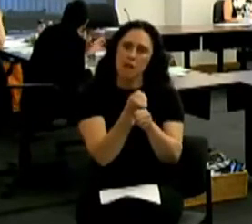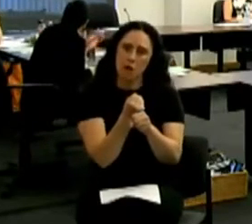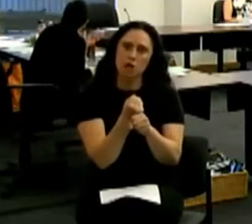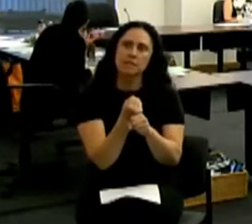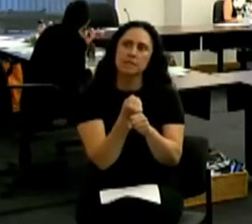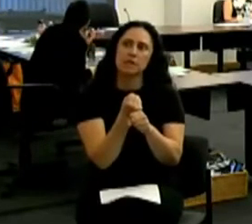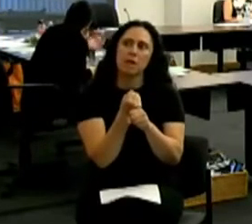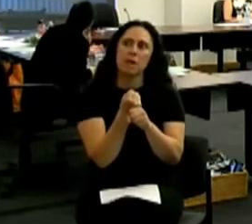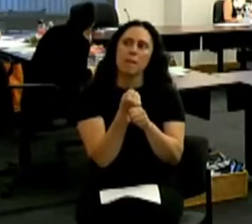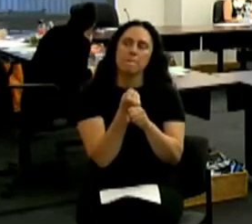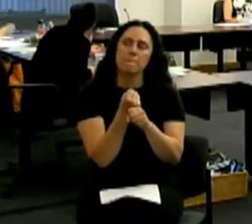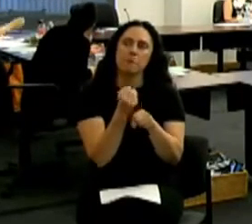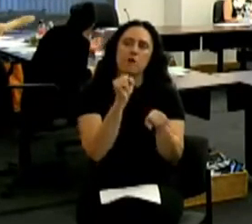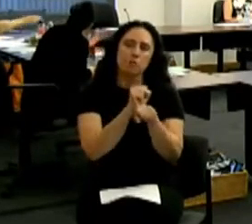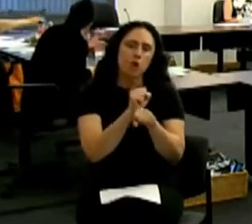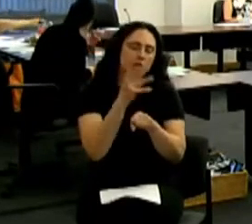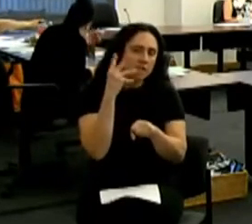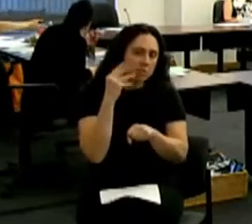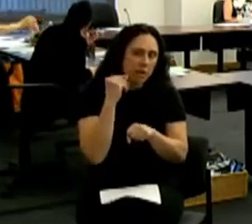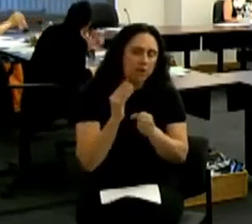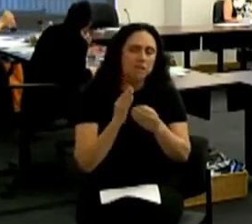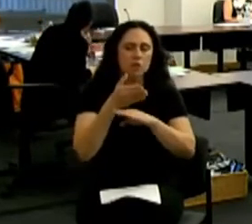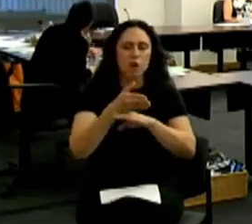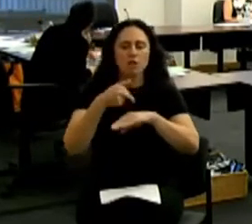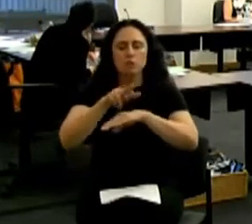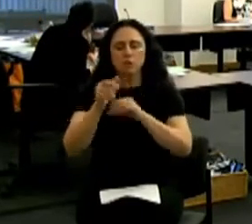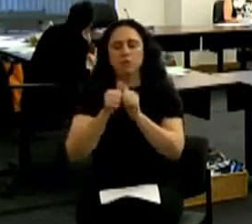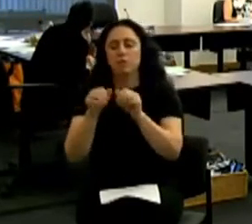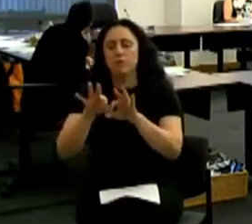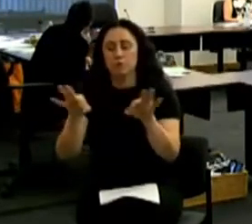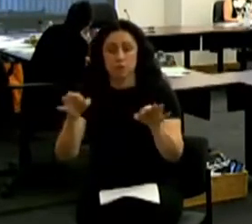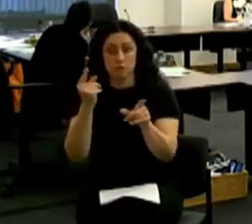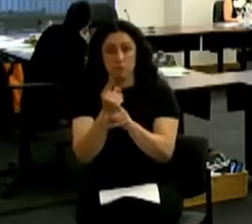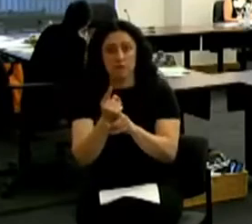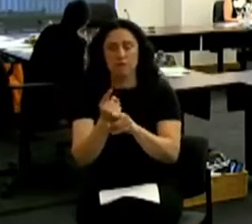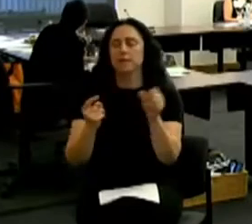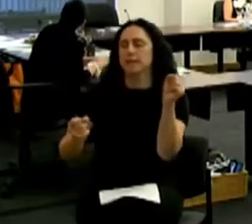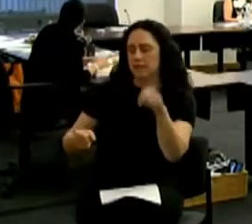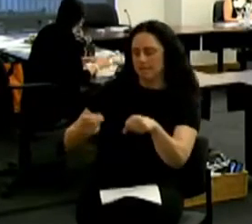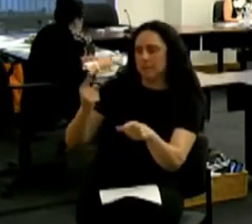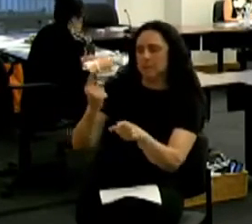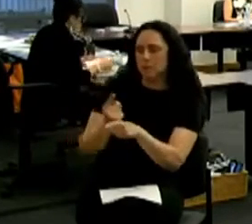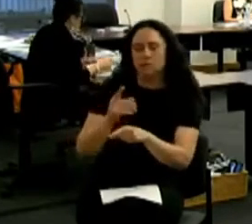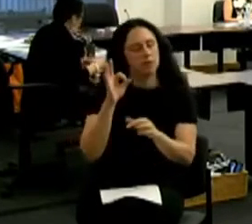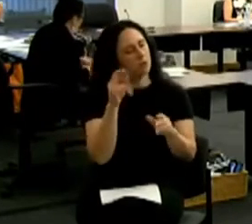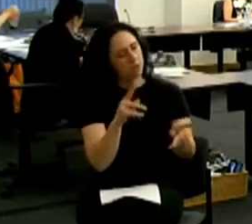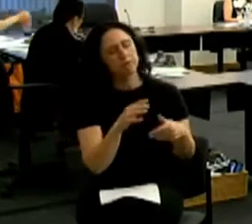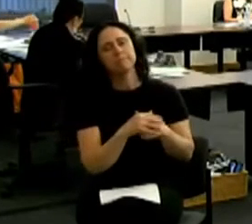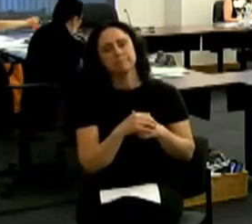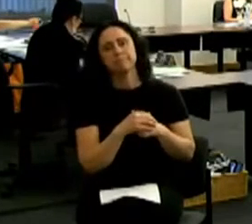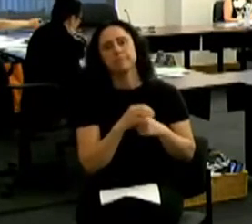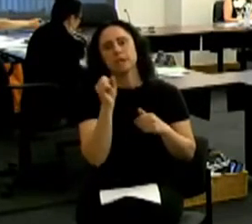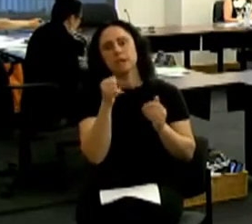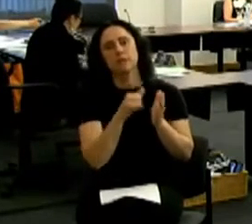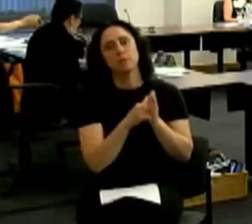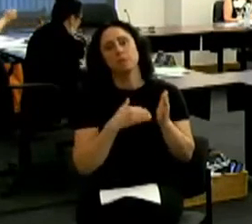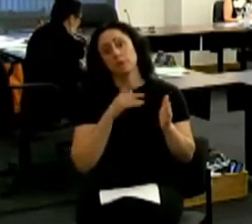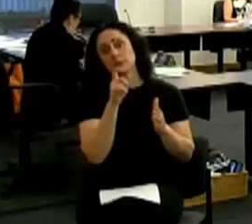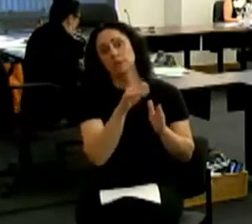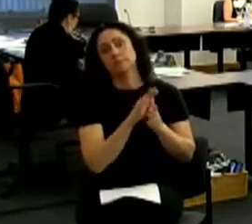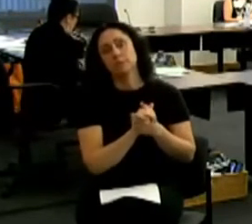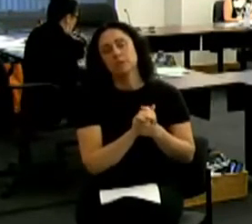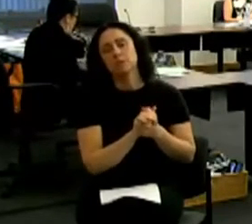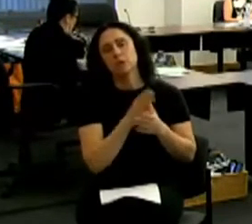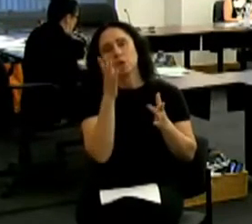of work experience cross-reference with their degrees, right? Correct. Okay. Yeah, that was